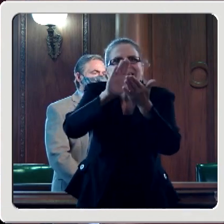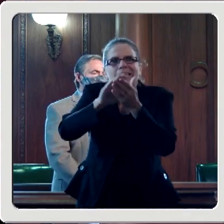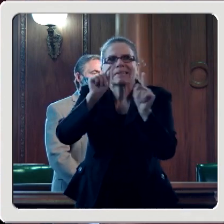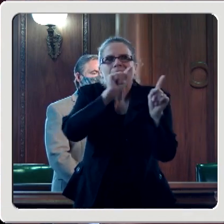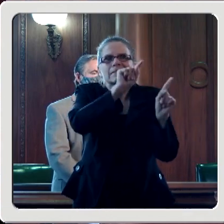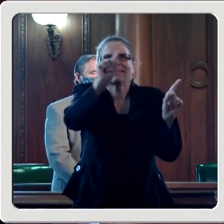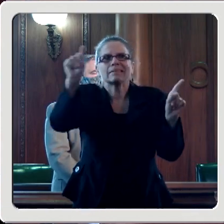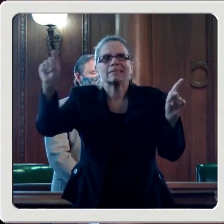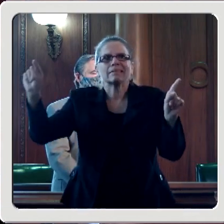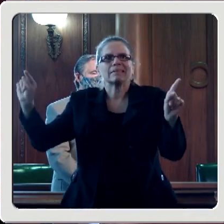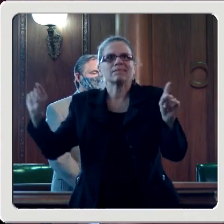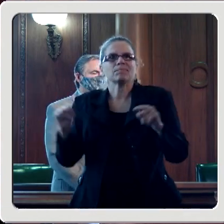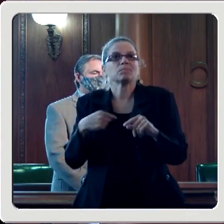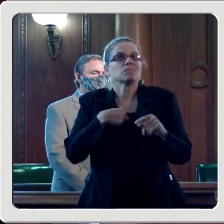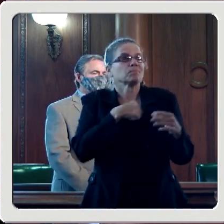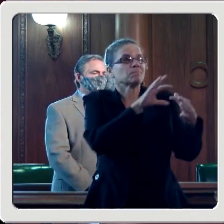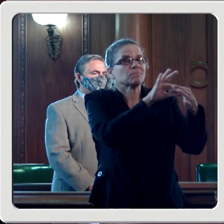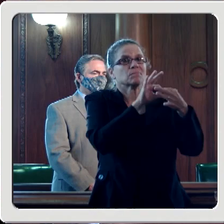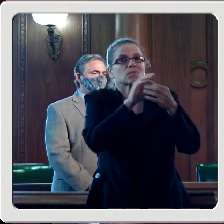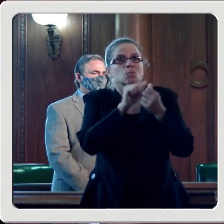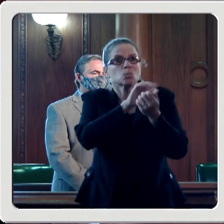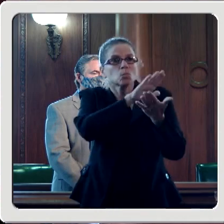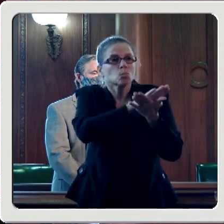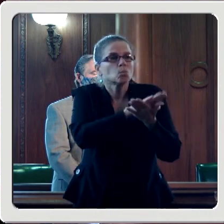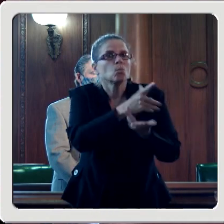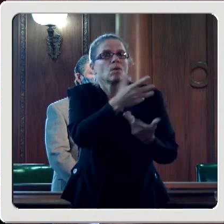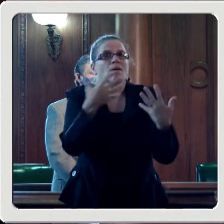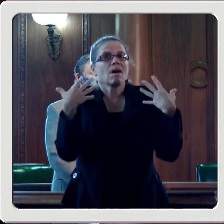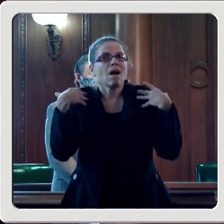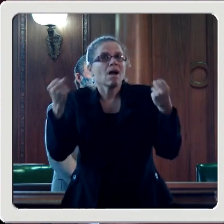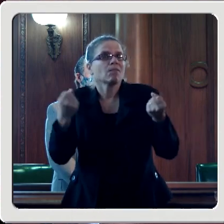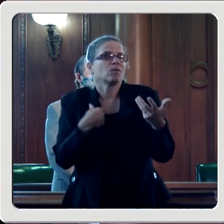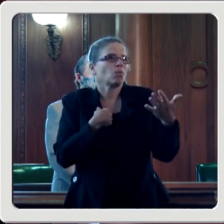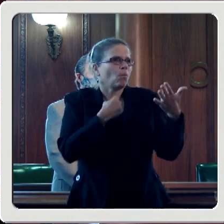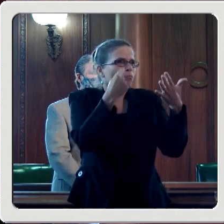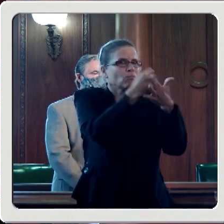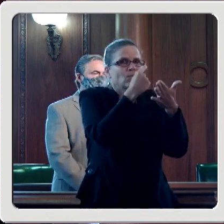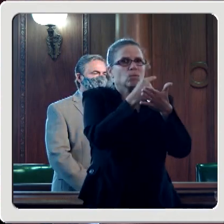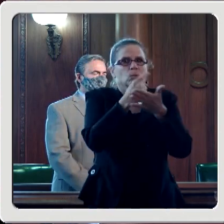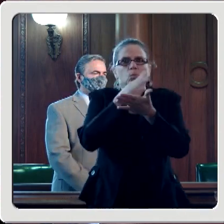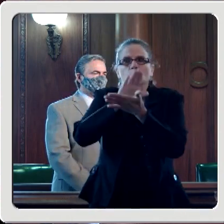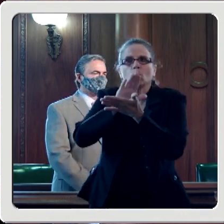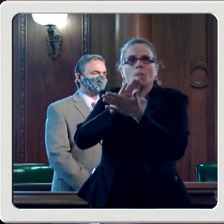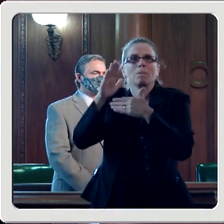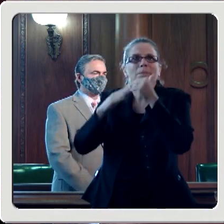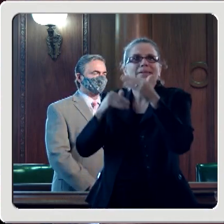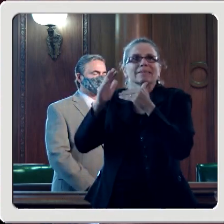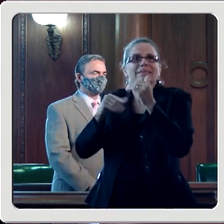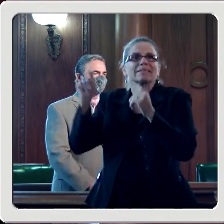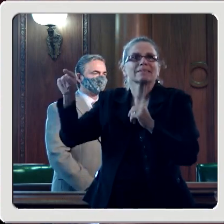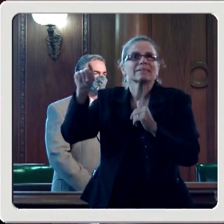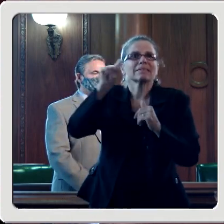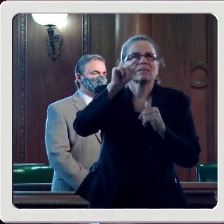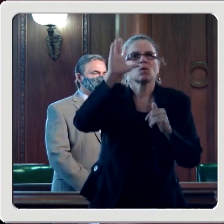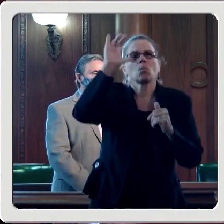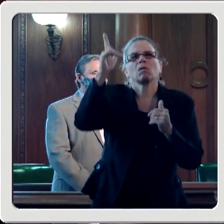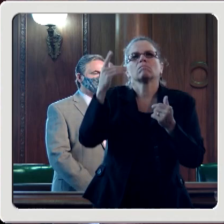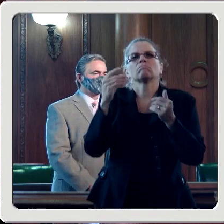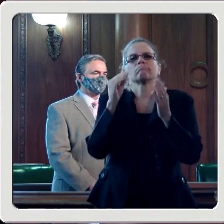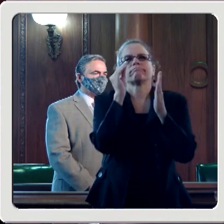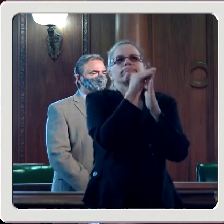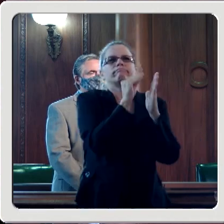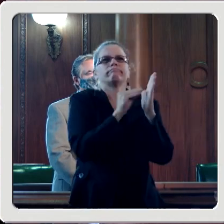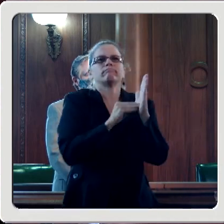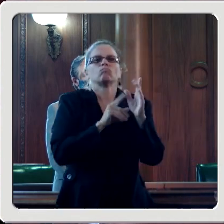superintendent and Helen Carlton-Harris. So we hope to have that report generated in the next 3 weeks to start reviewing that